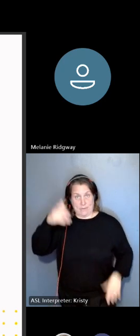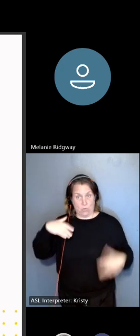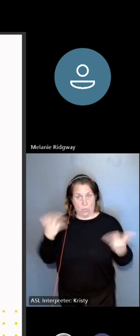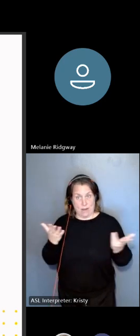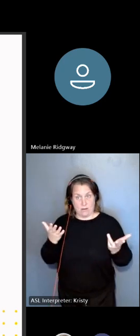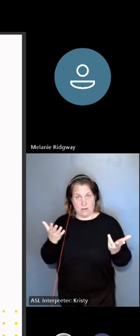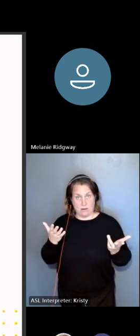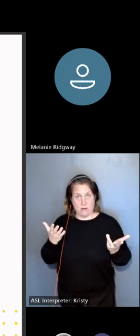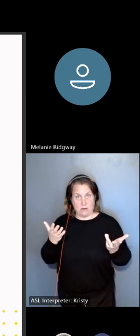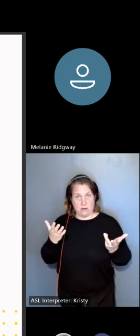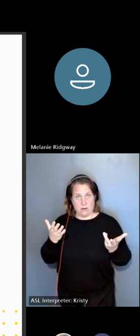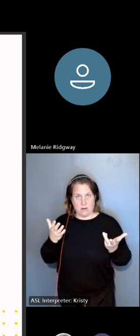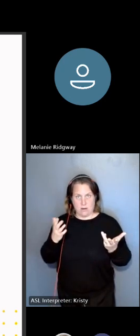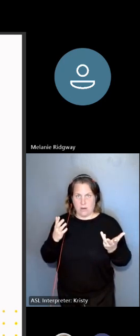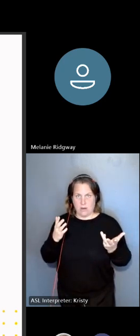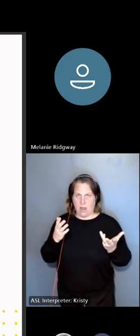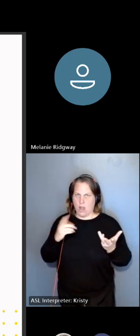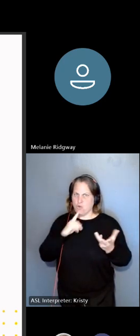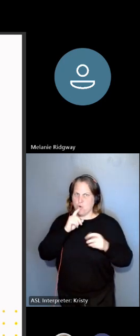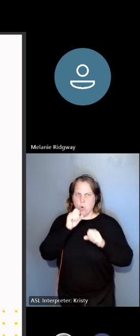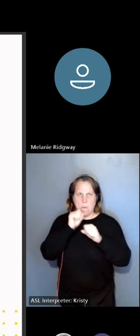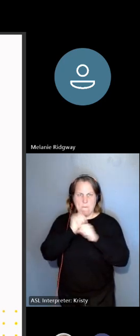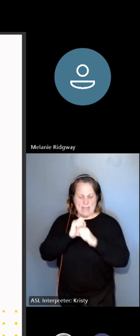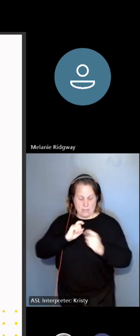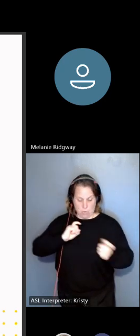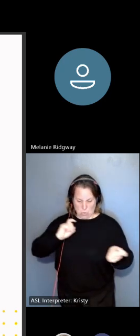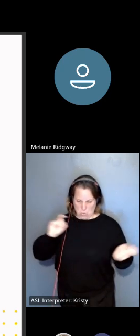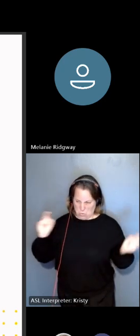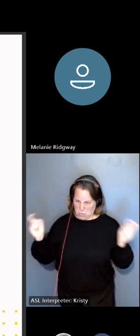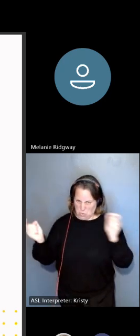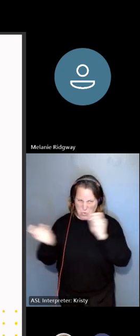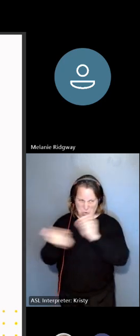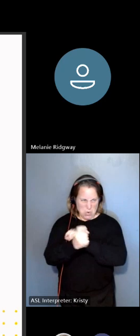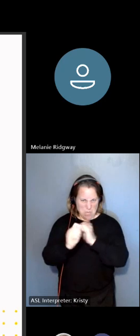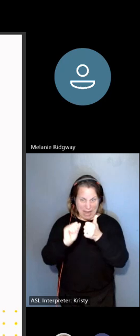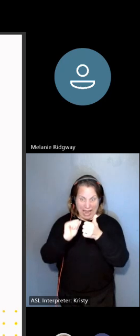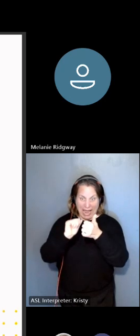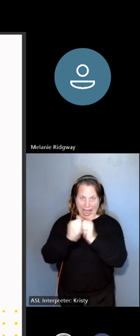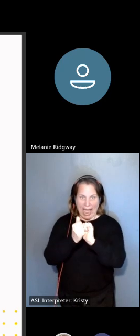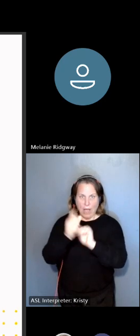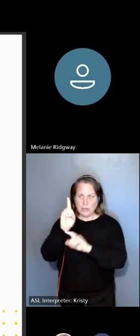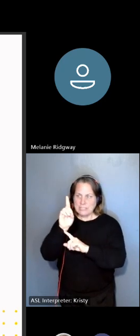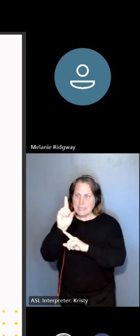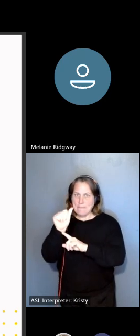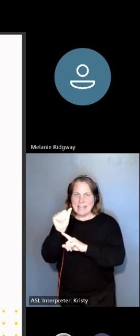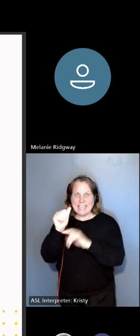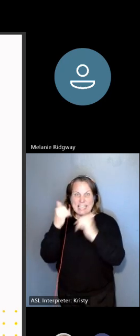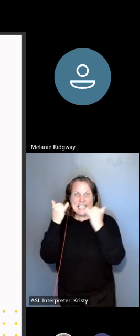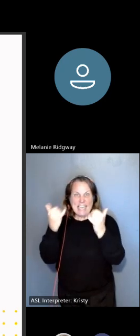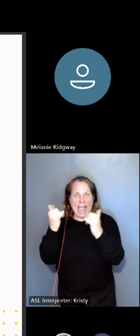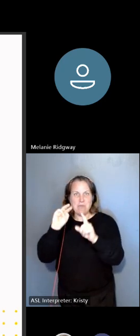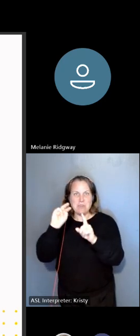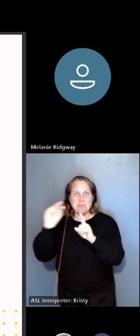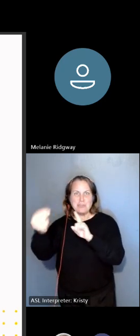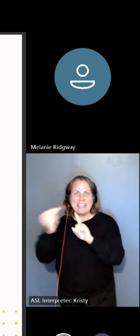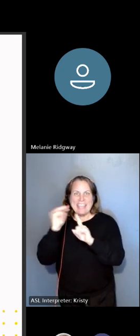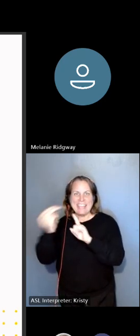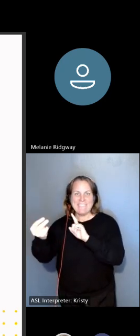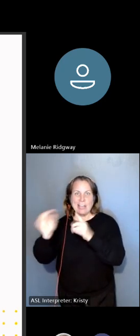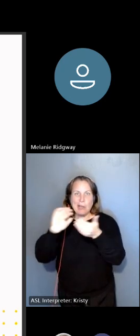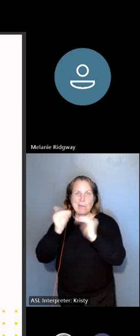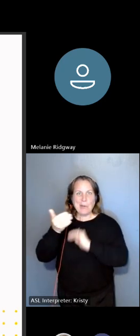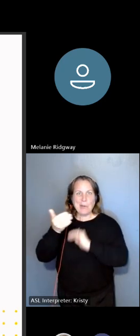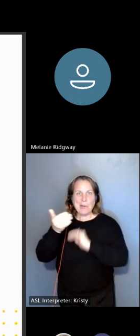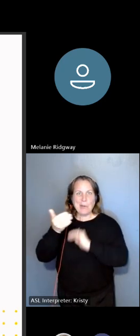evolution of how disability is perceived. Tim explains that a